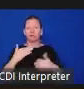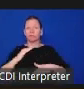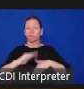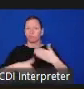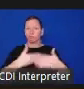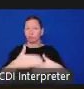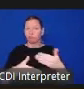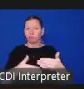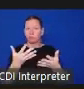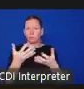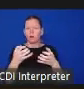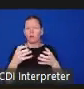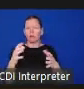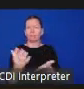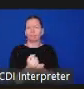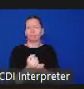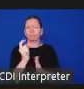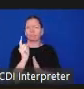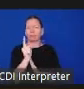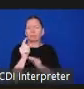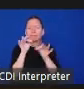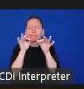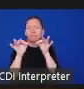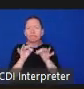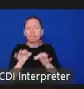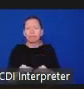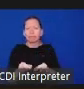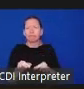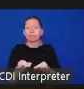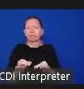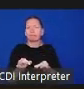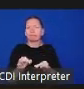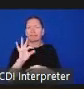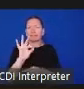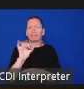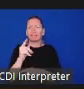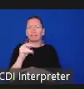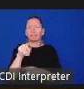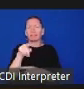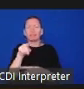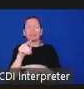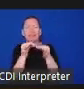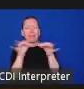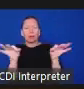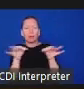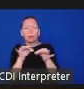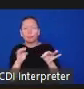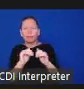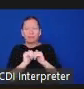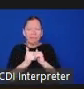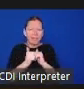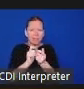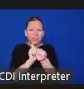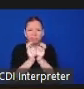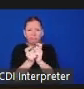who would like to take advantage of those. So there's a slideshow that indicates what you can do, and we also have some audio.